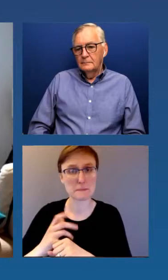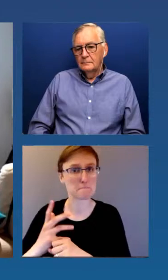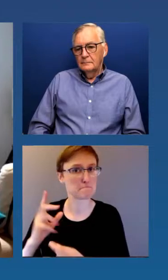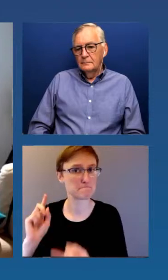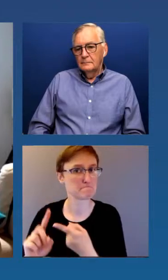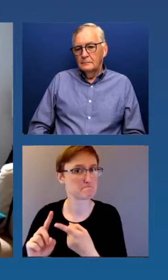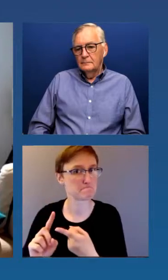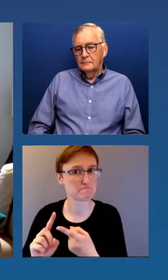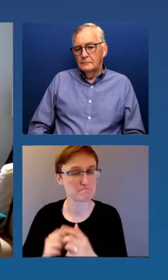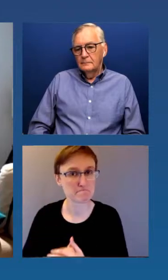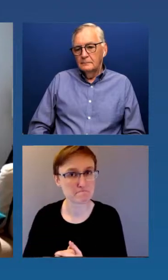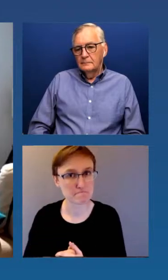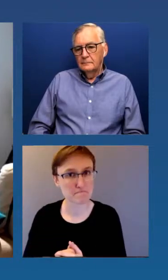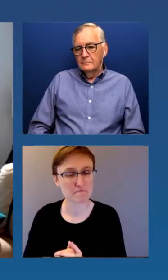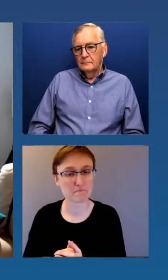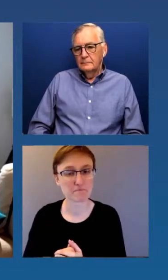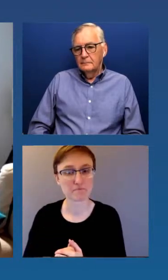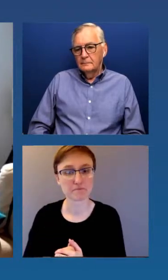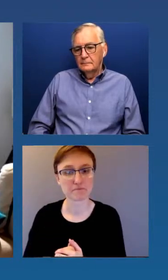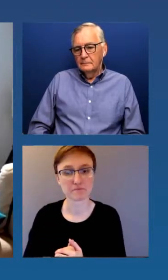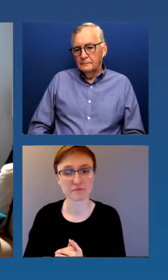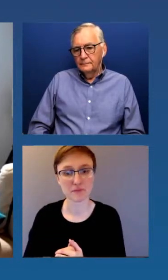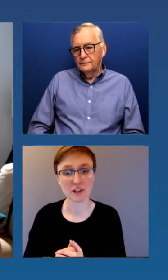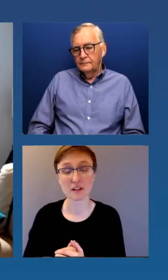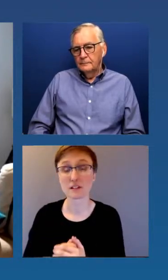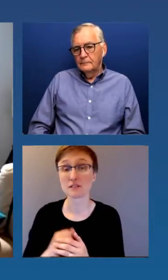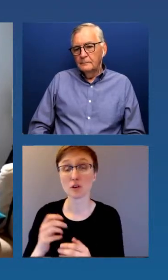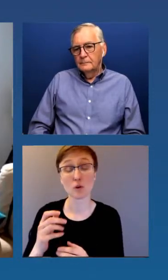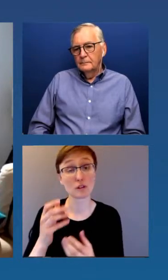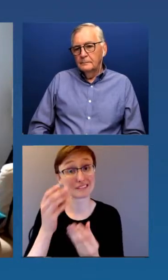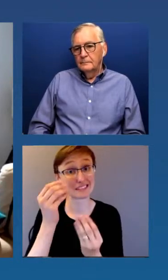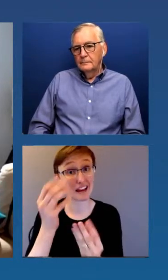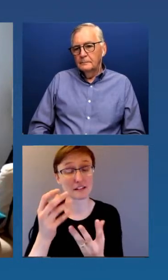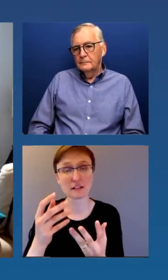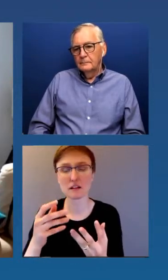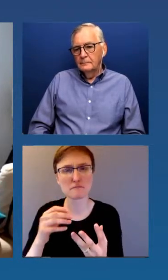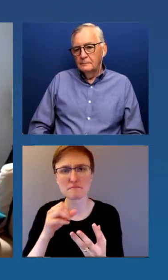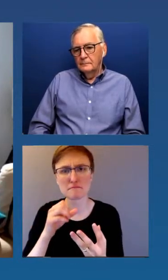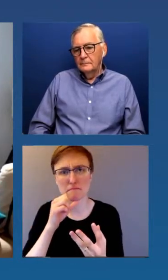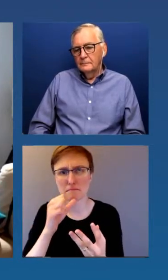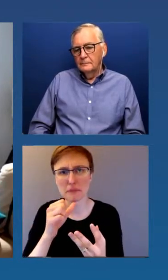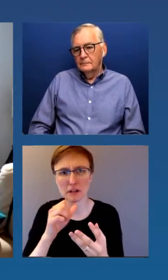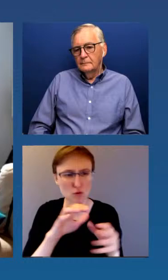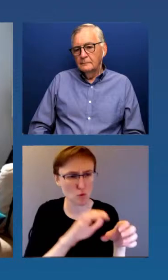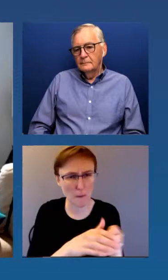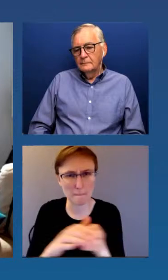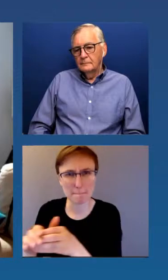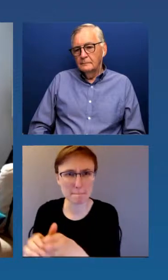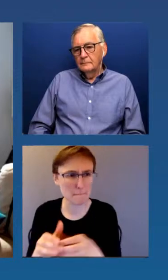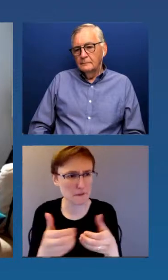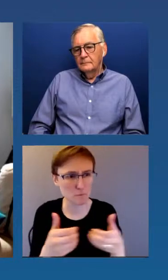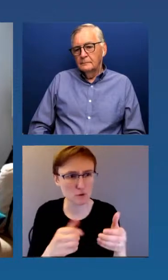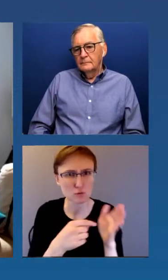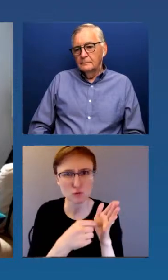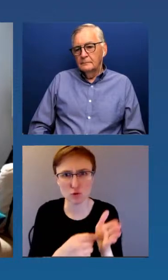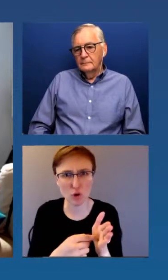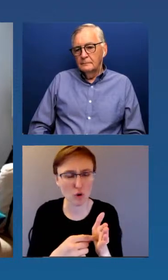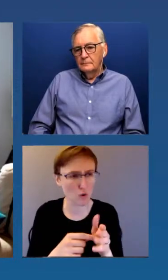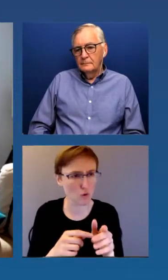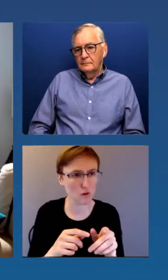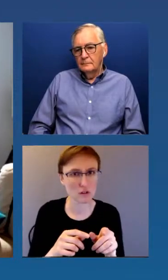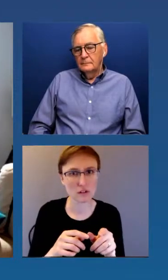vaccination data has not been disaggregated by race and other social demographic factors, we know we are talking about the same